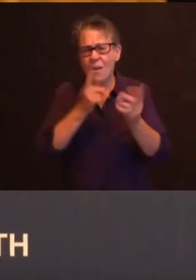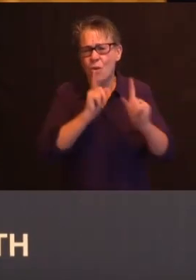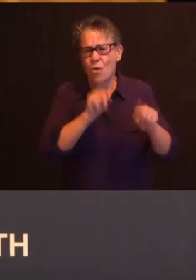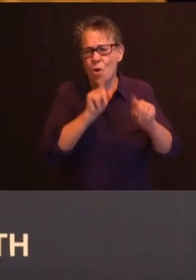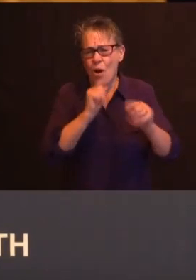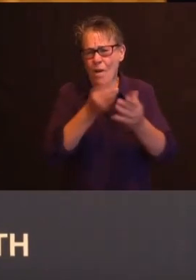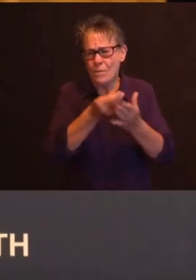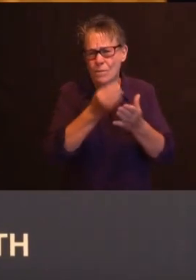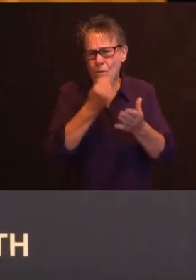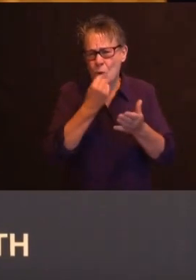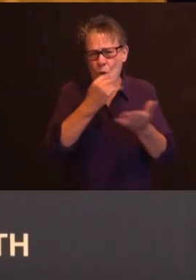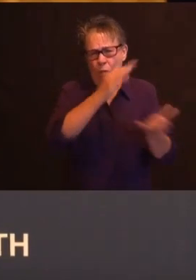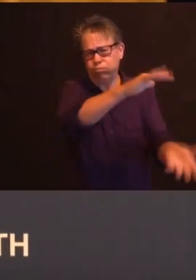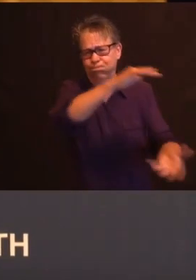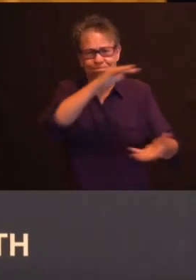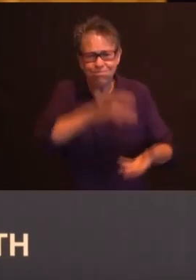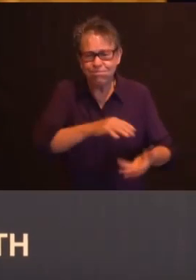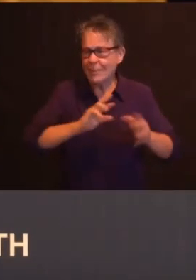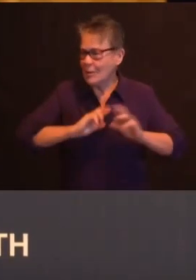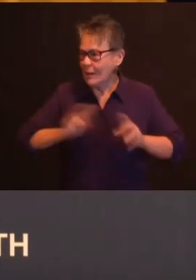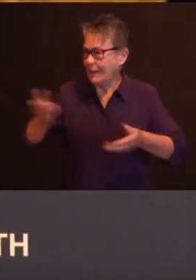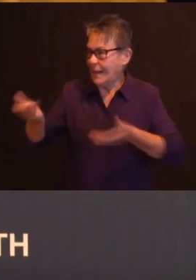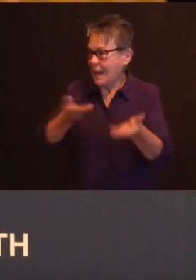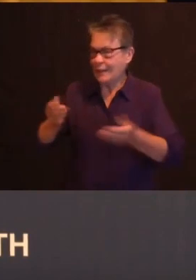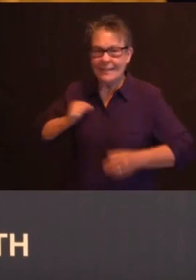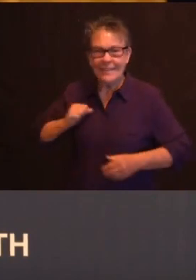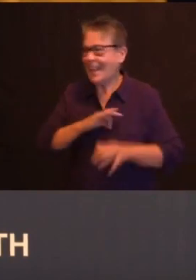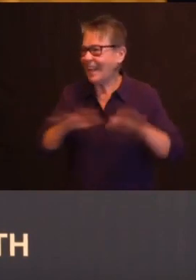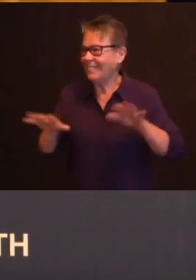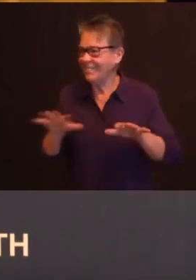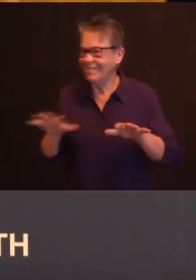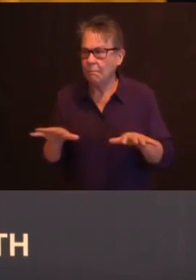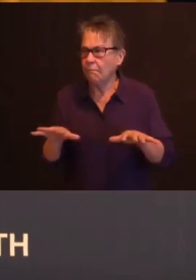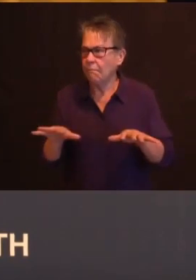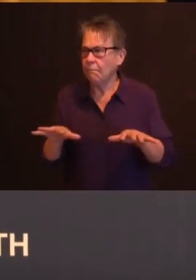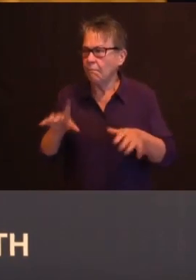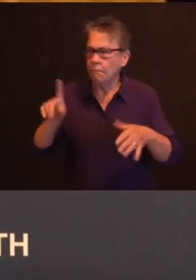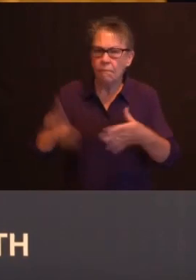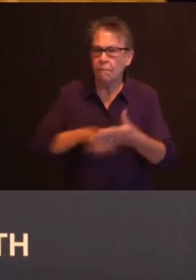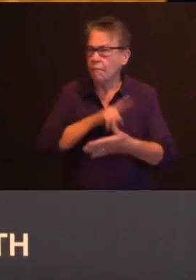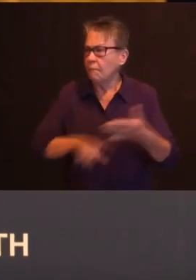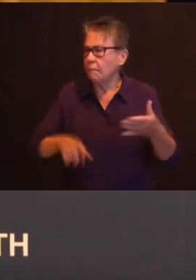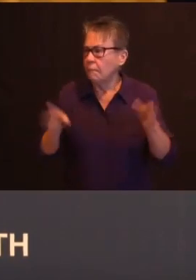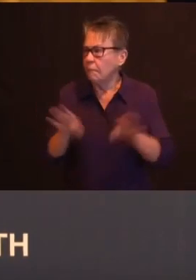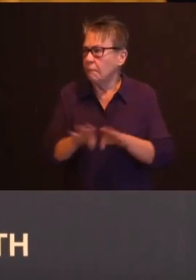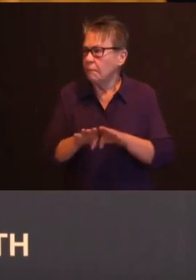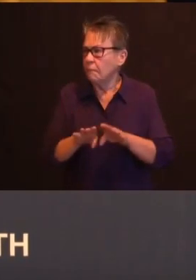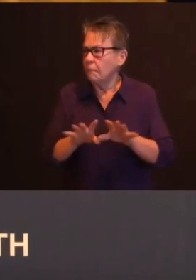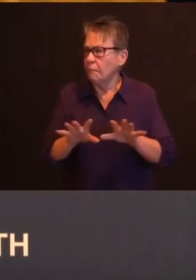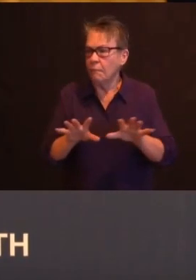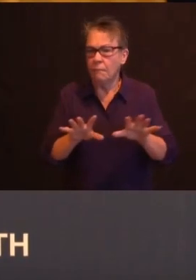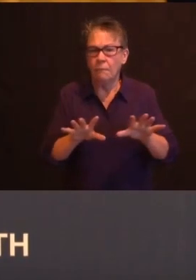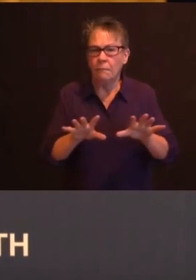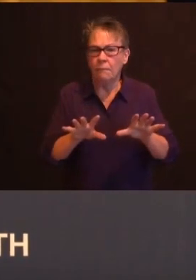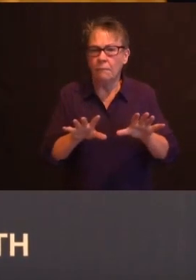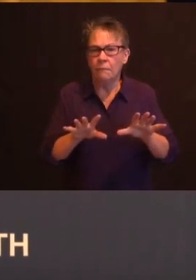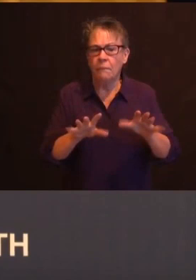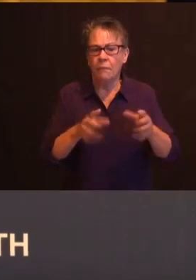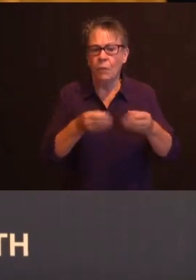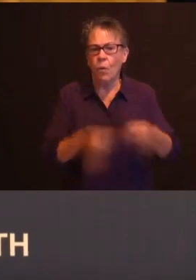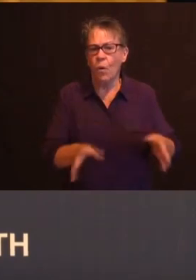not to have done that. But the alternative, I just have to and by the way, we have been aggressive on outdoor